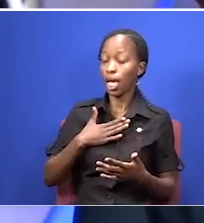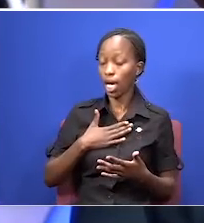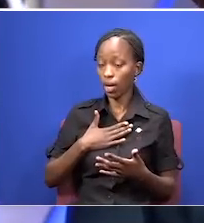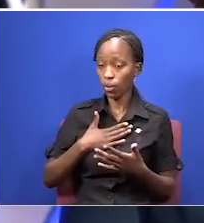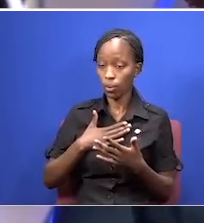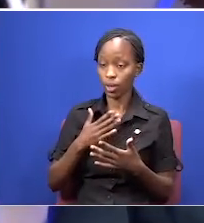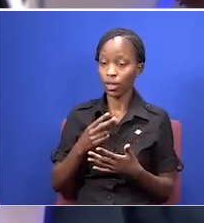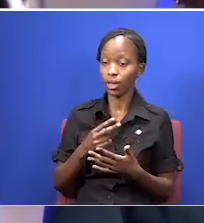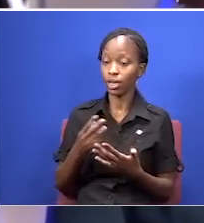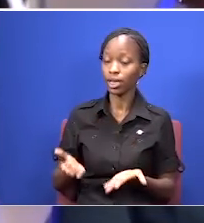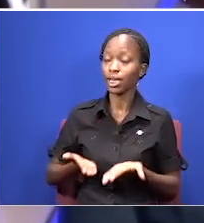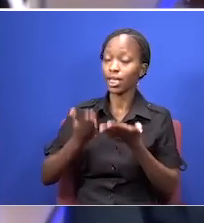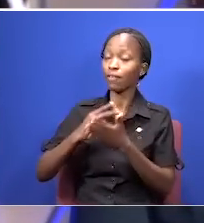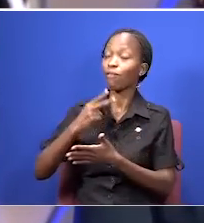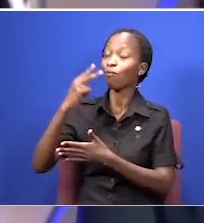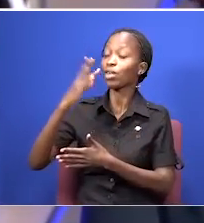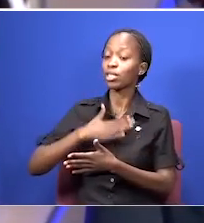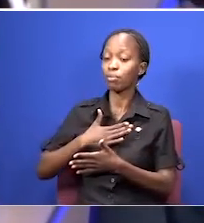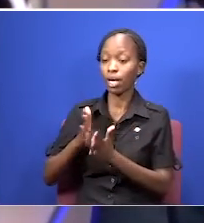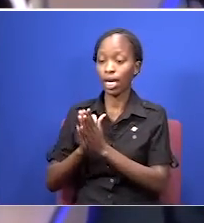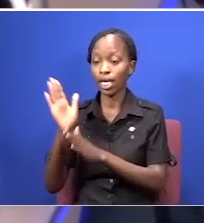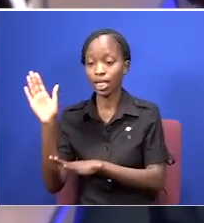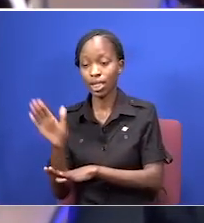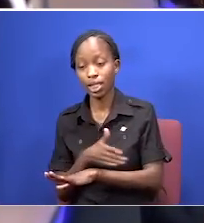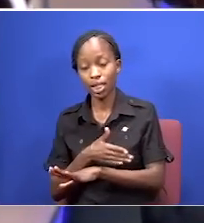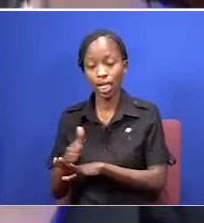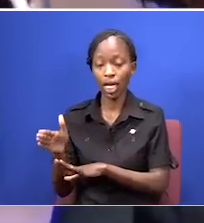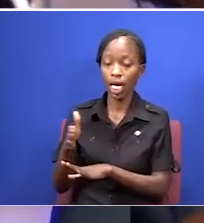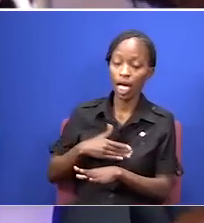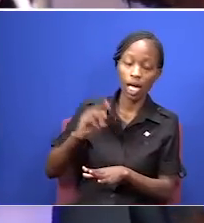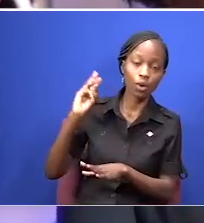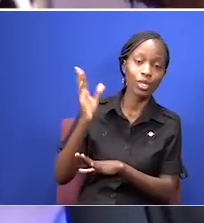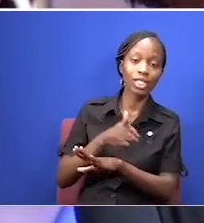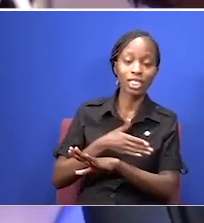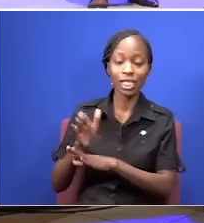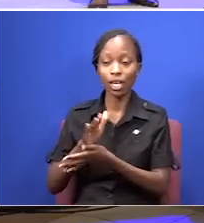and i will see i will see